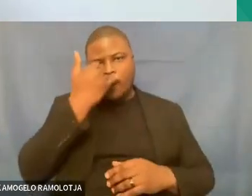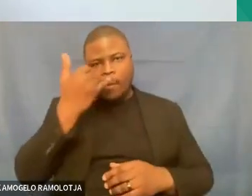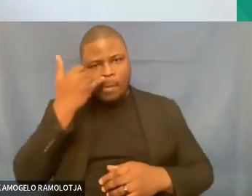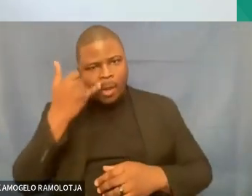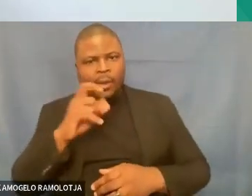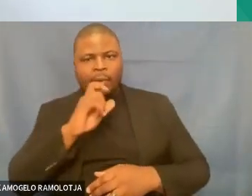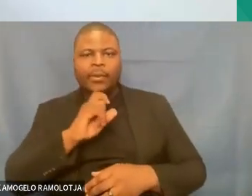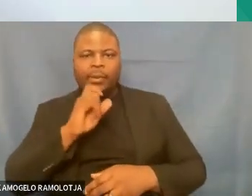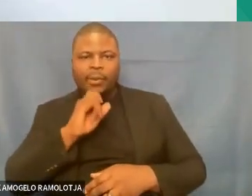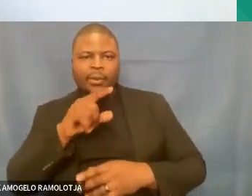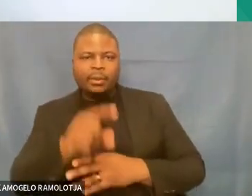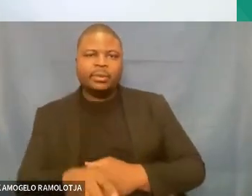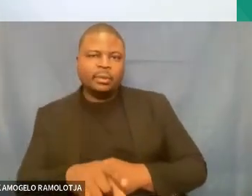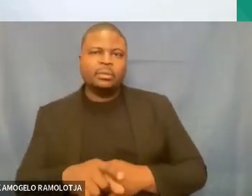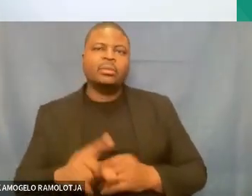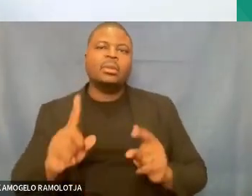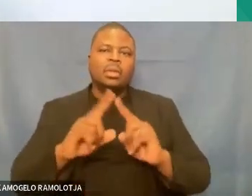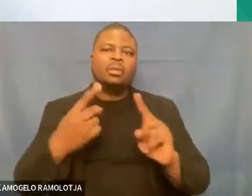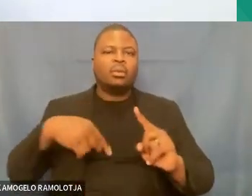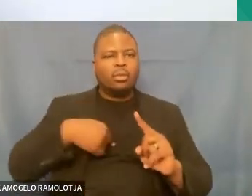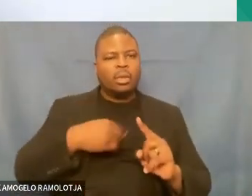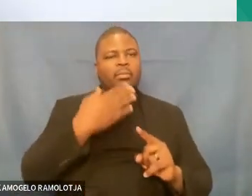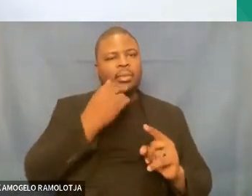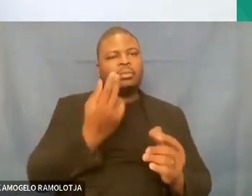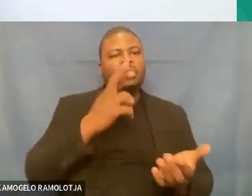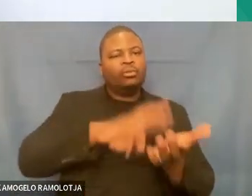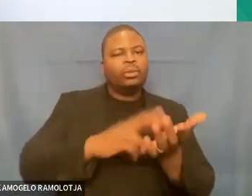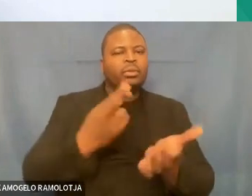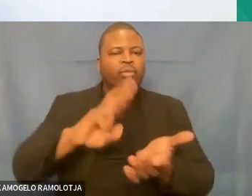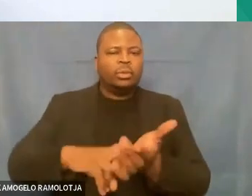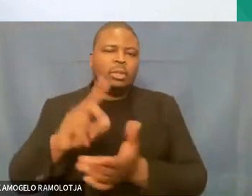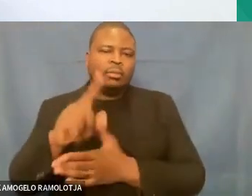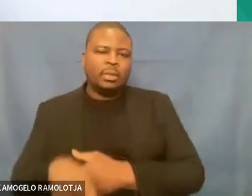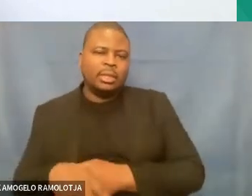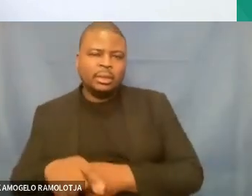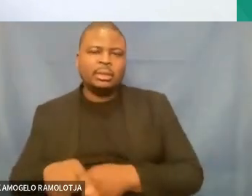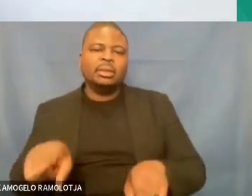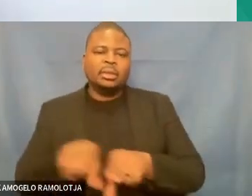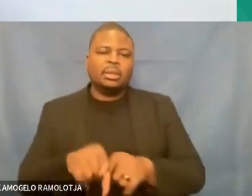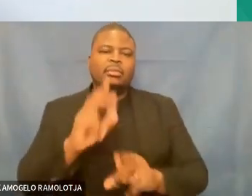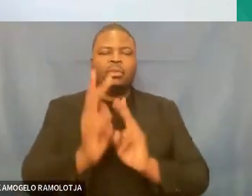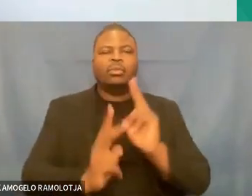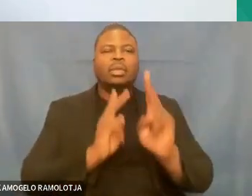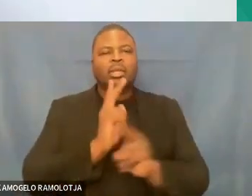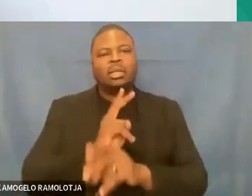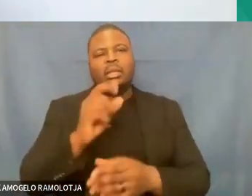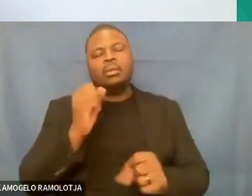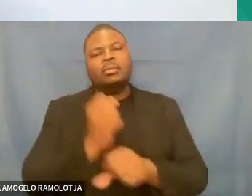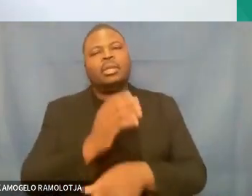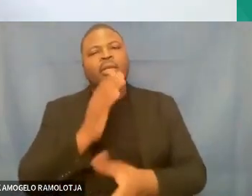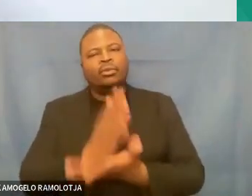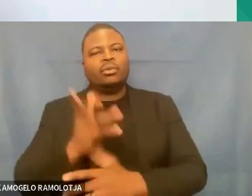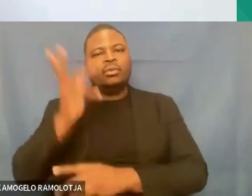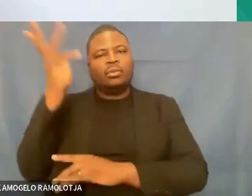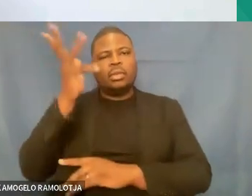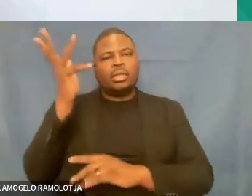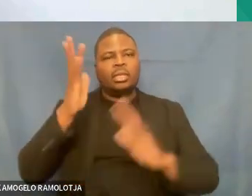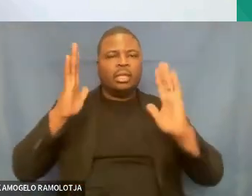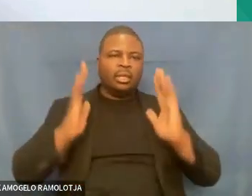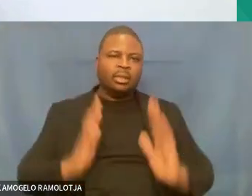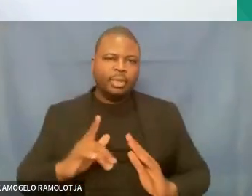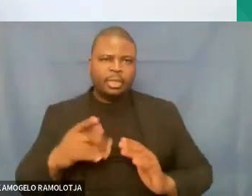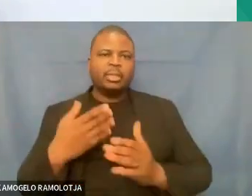we ask you to register for that webinar. And once again, we'll make sure that our speakers have an opportunity to engage around